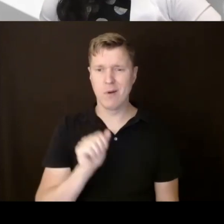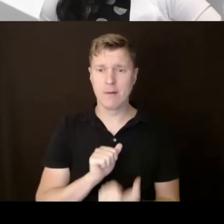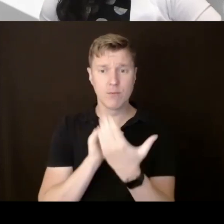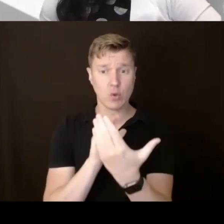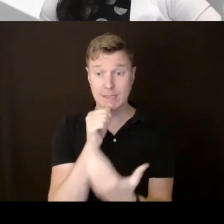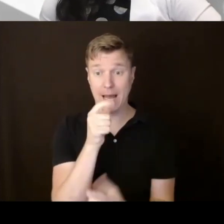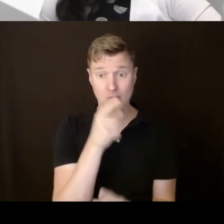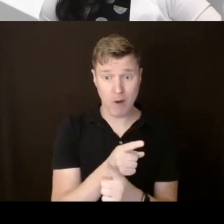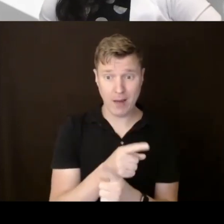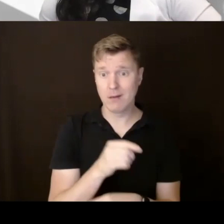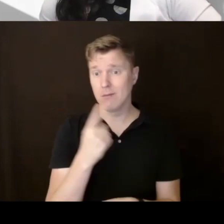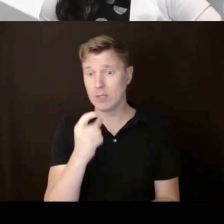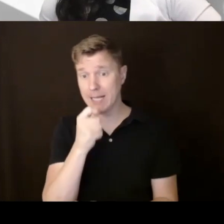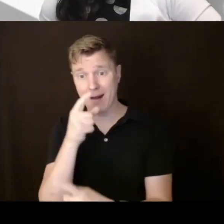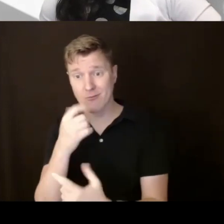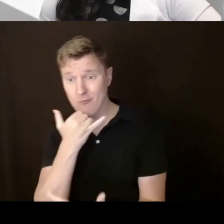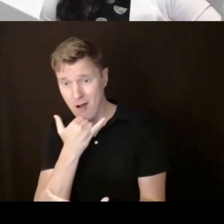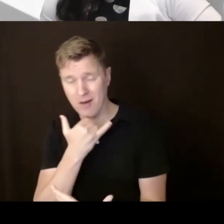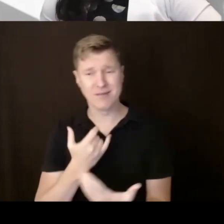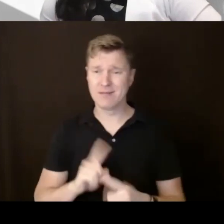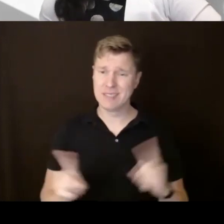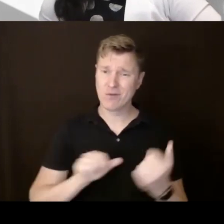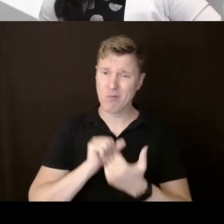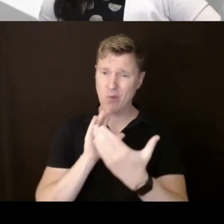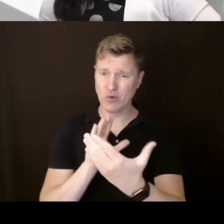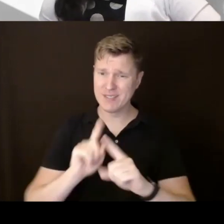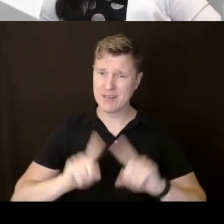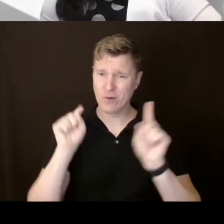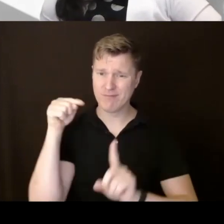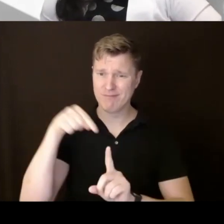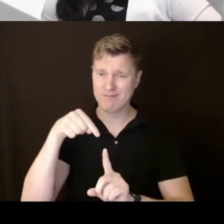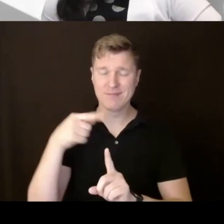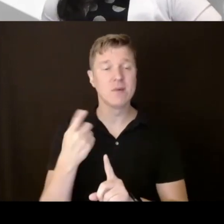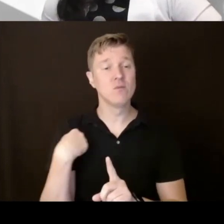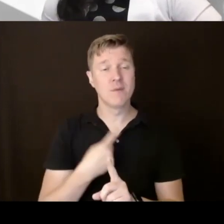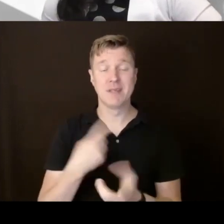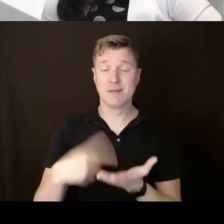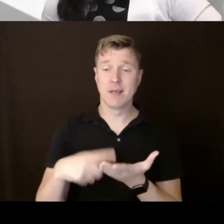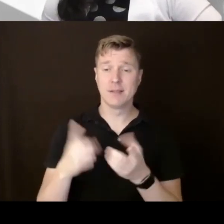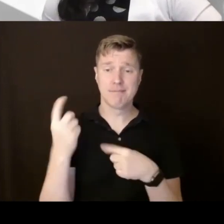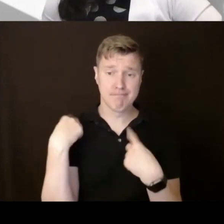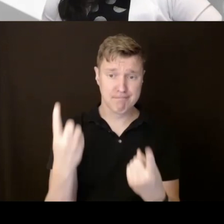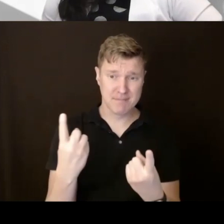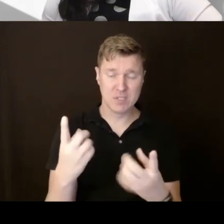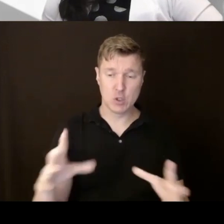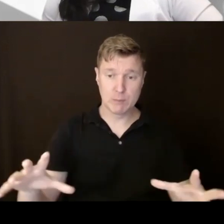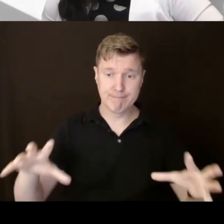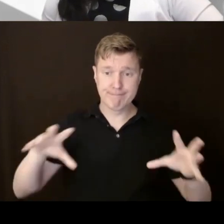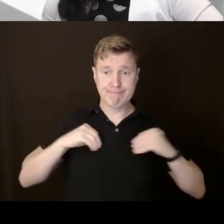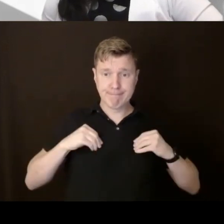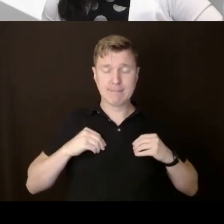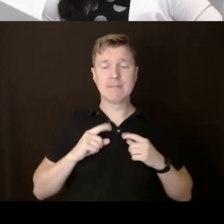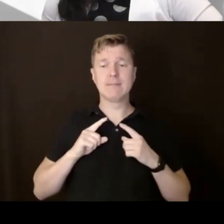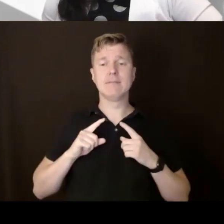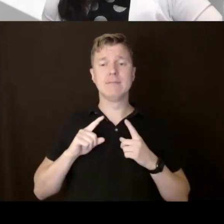other one isn't wrong. They're just different. And just like we've been talking about the last couple of days, just about embracing difference, and that